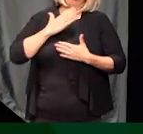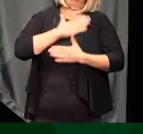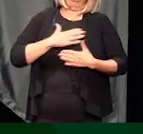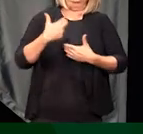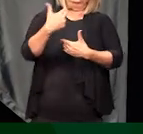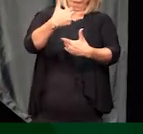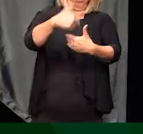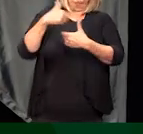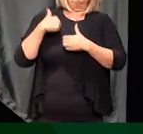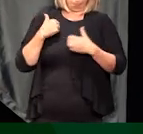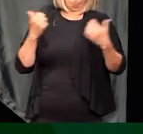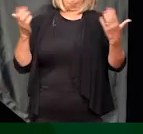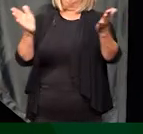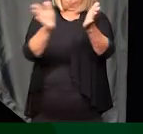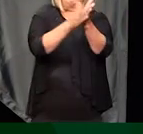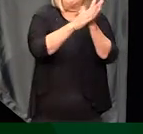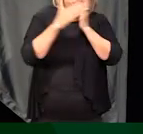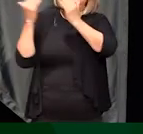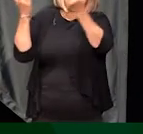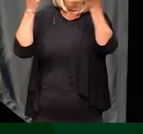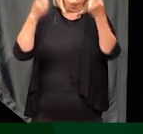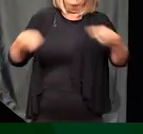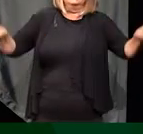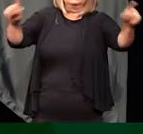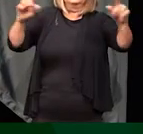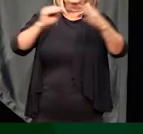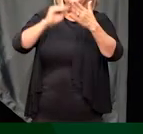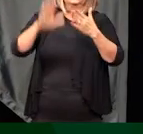in congratulating these students.